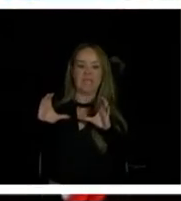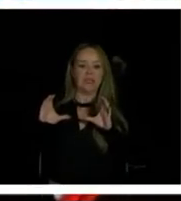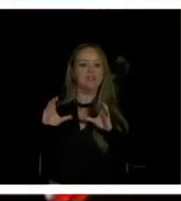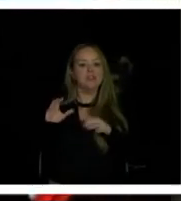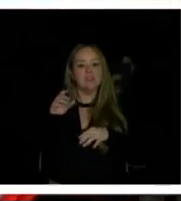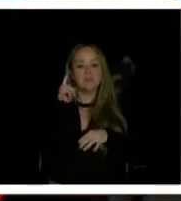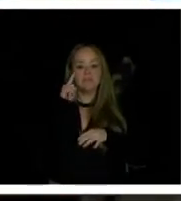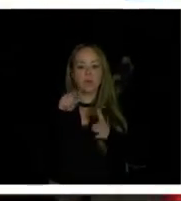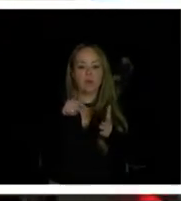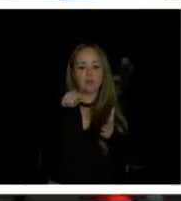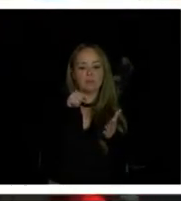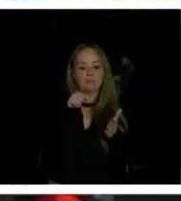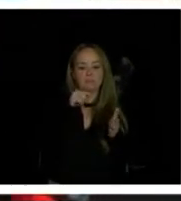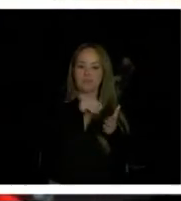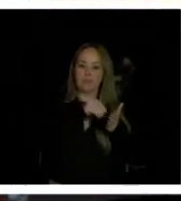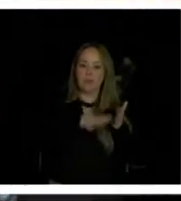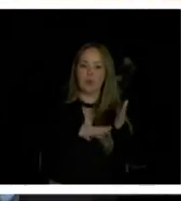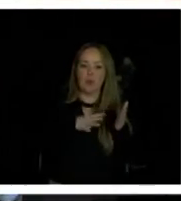student